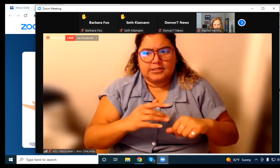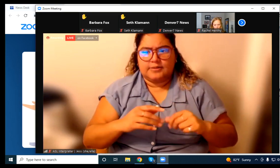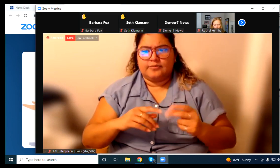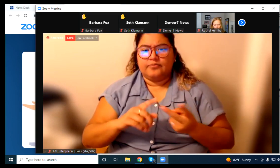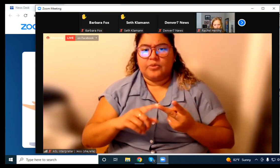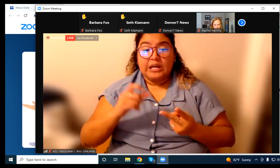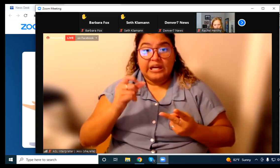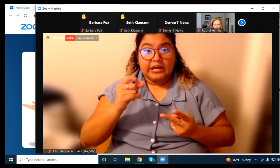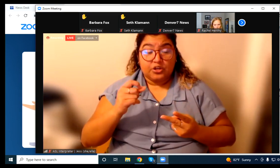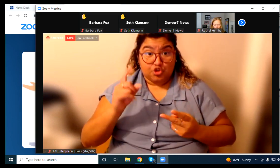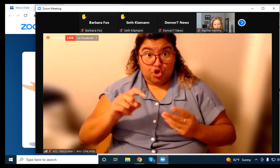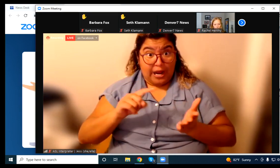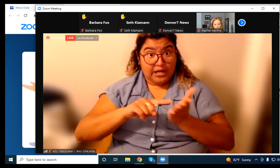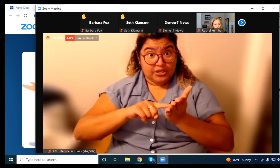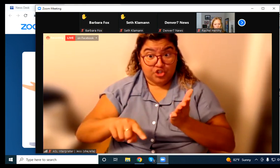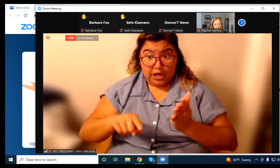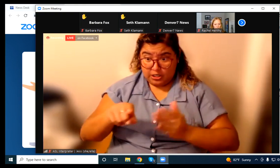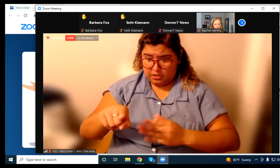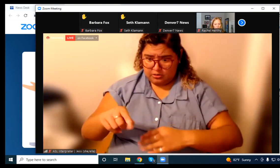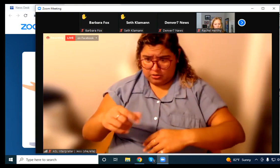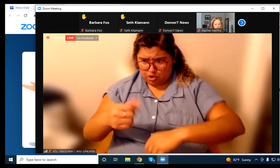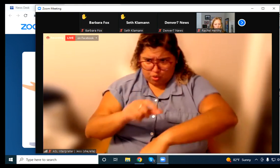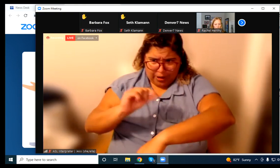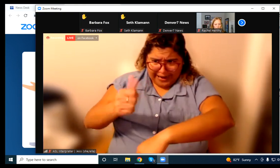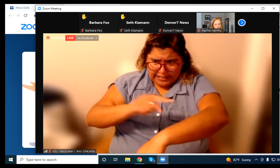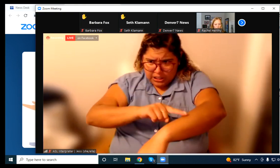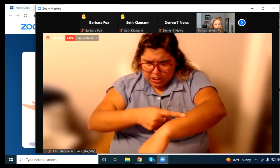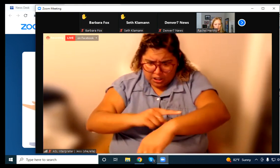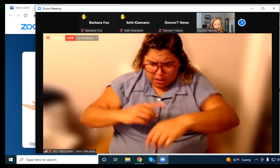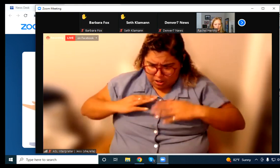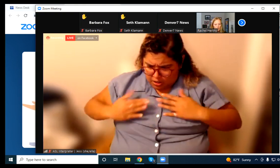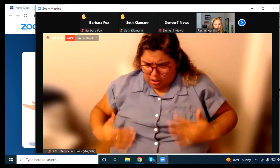lesion before getting close to them? Thank you.